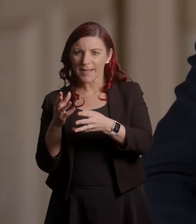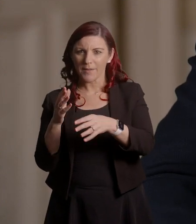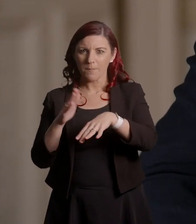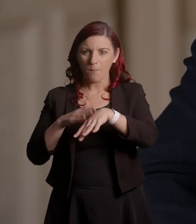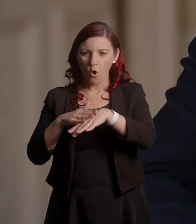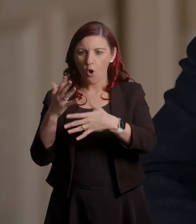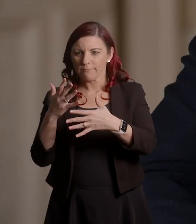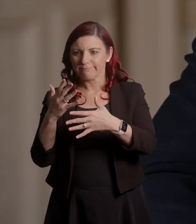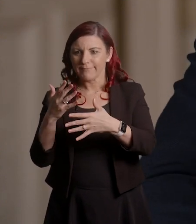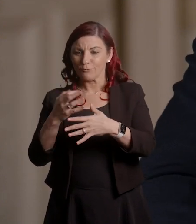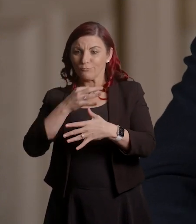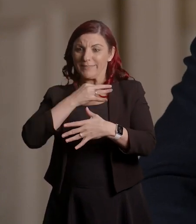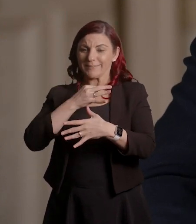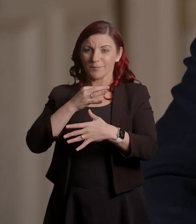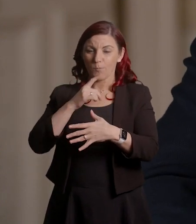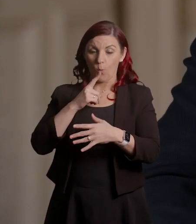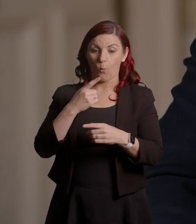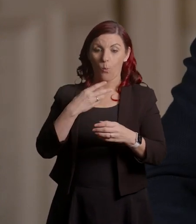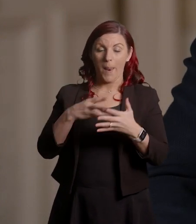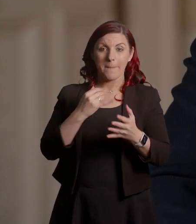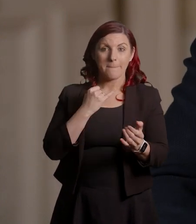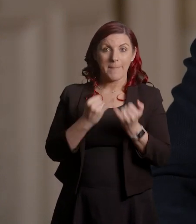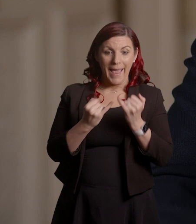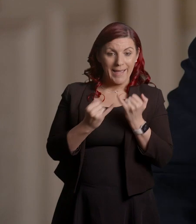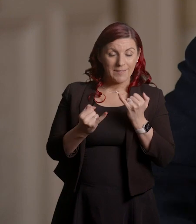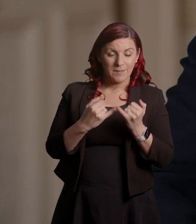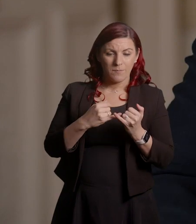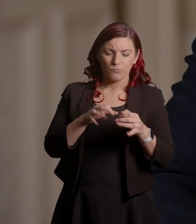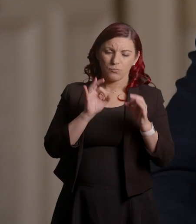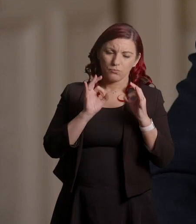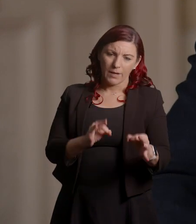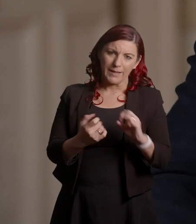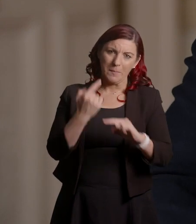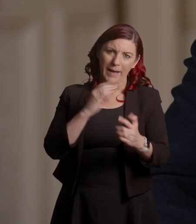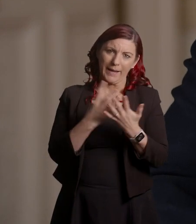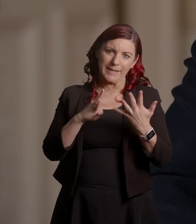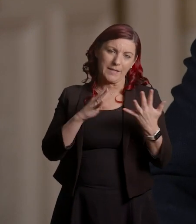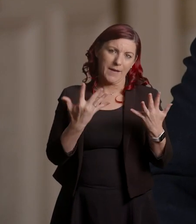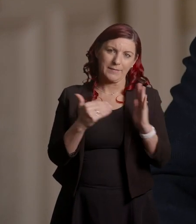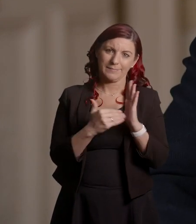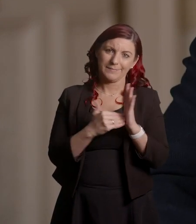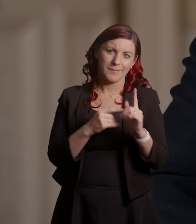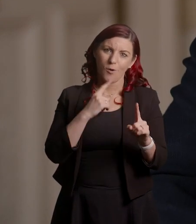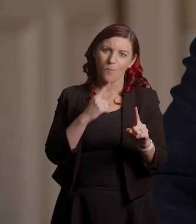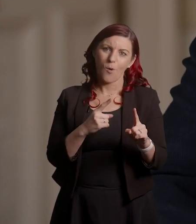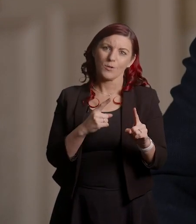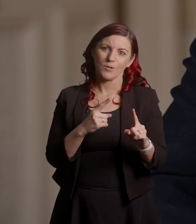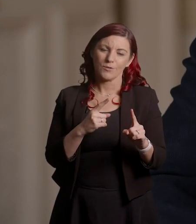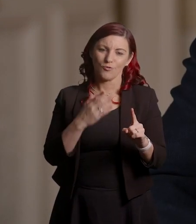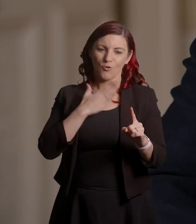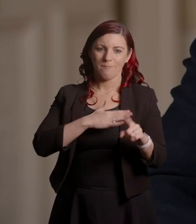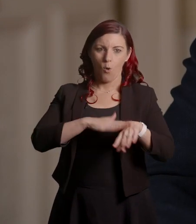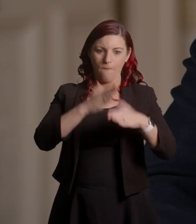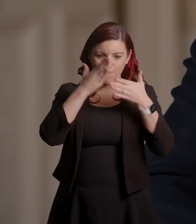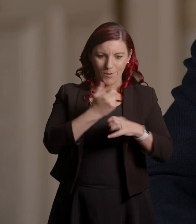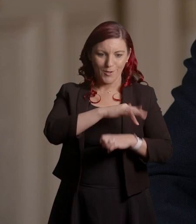there's probably more at stake as well. As a player, it was brilliant back in '95, but you have to just more or less look